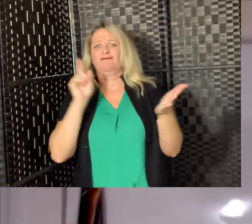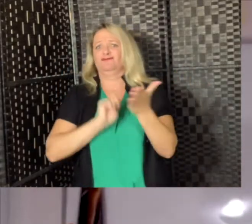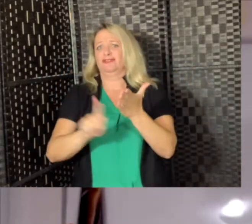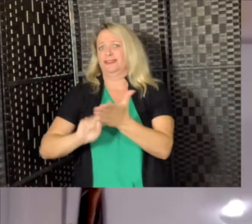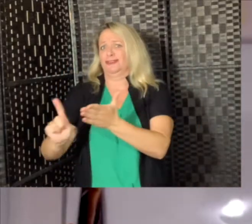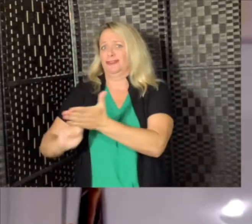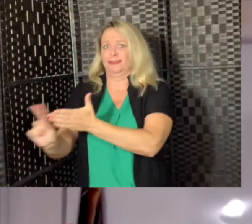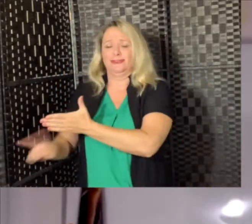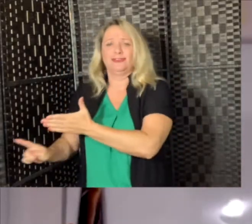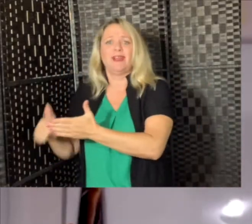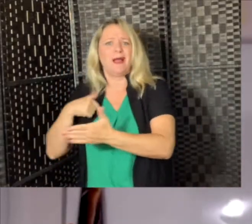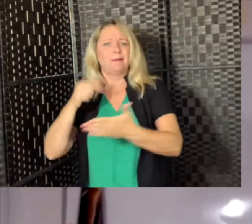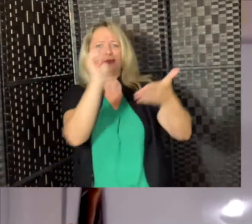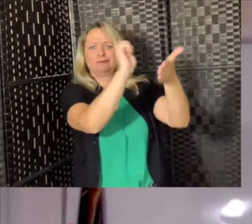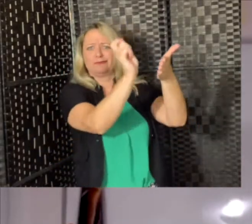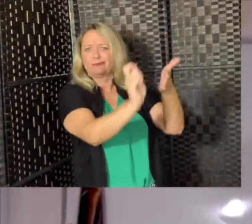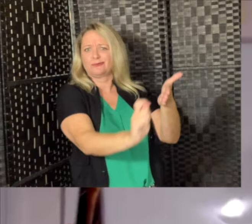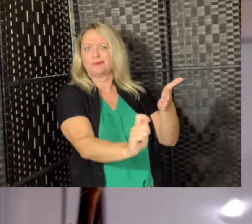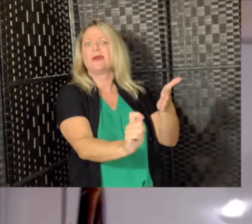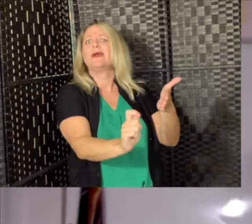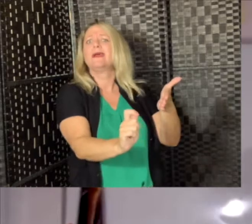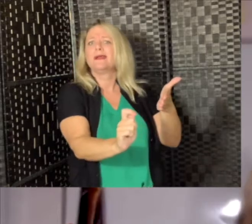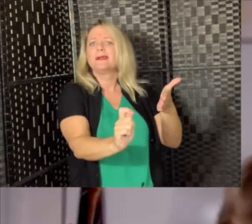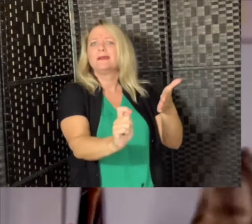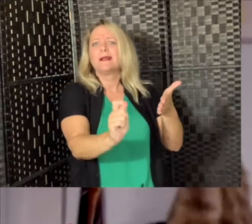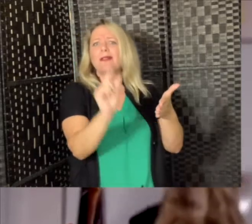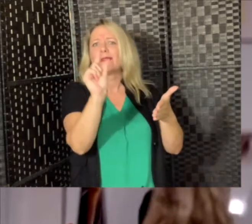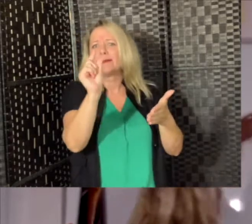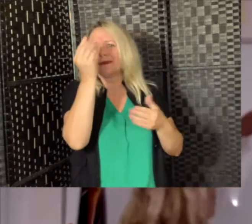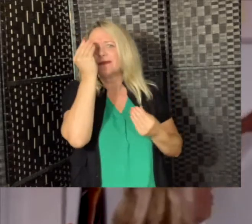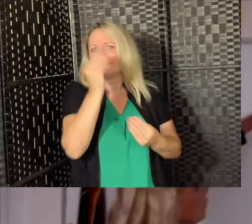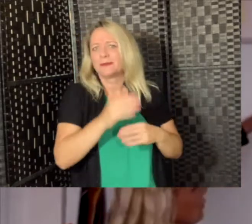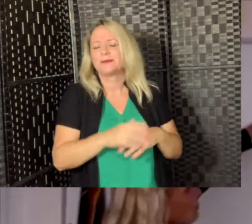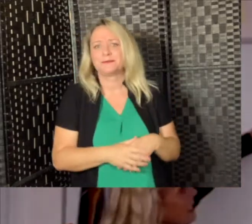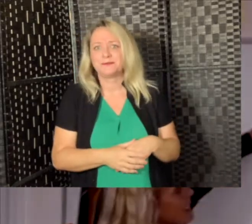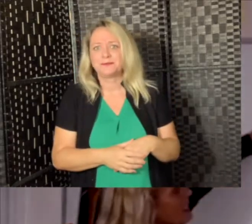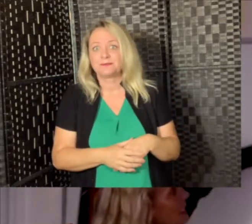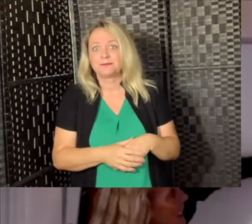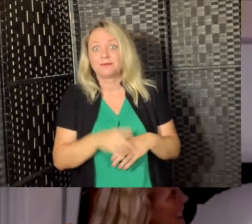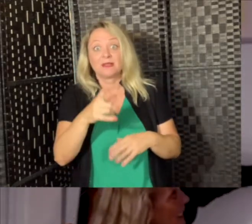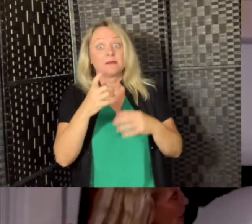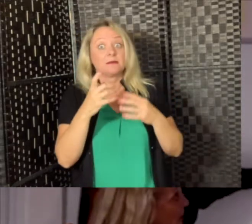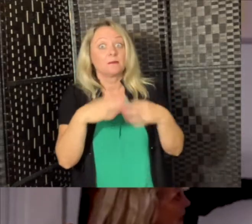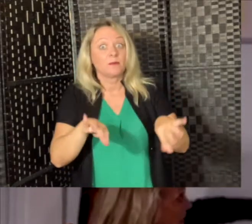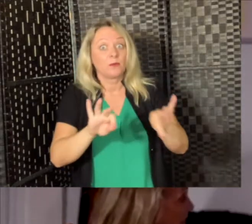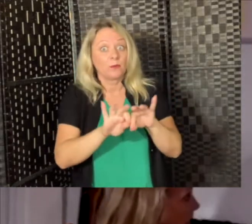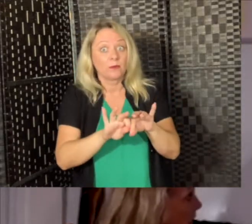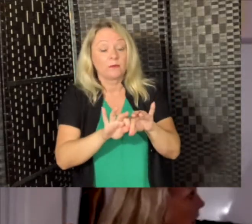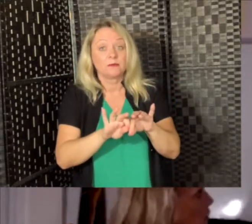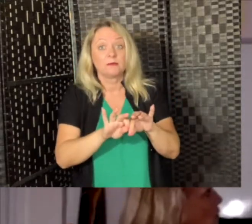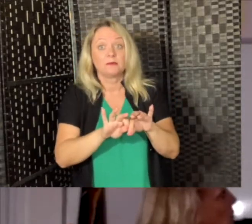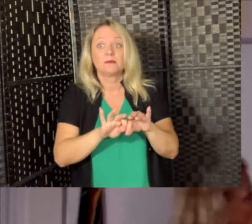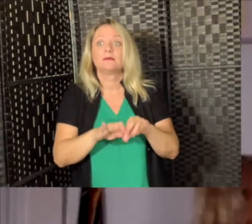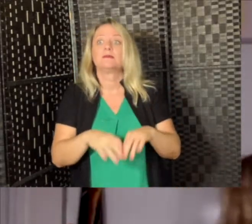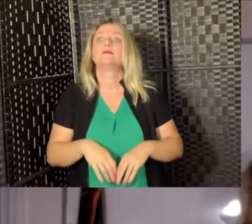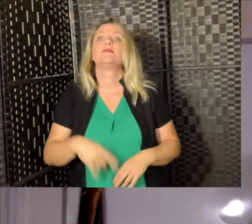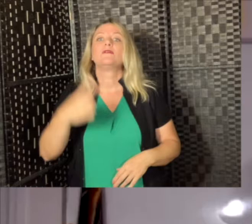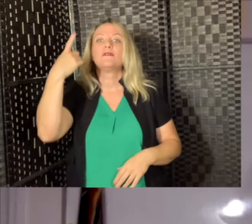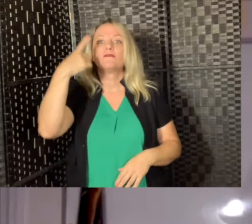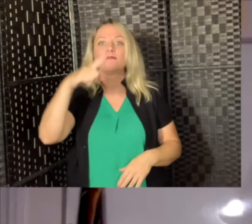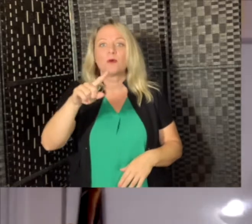board a secret. And the secret is this. There are three stages to